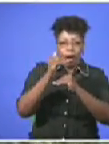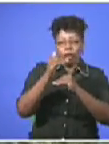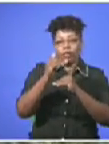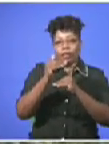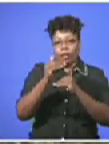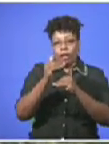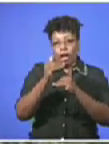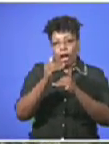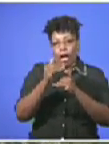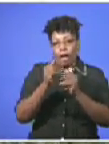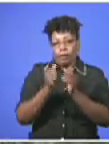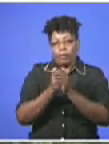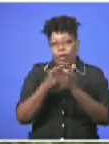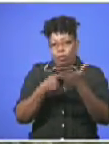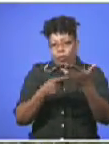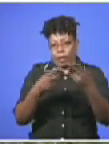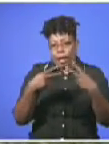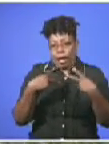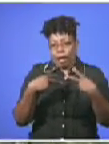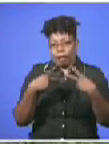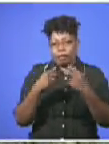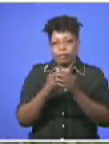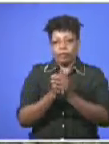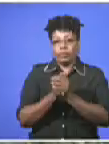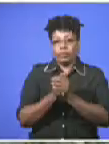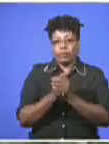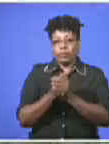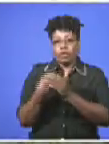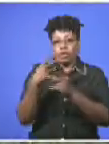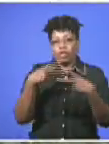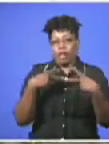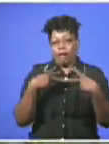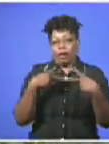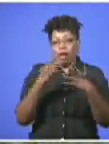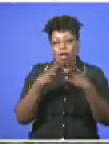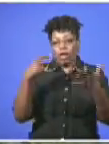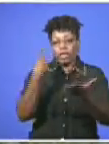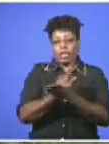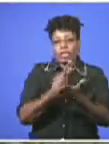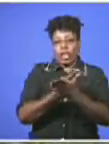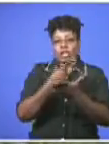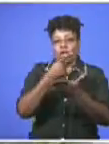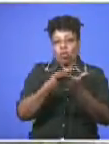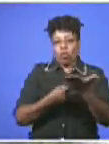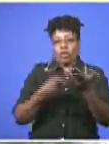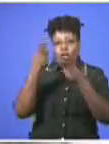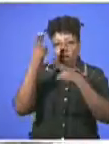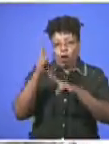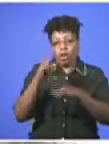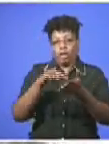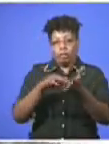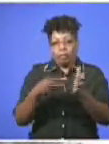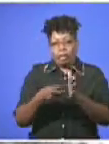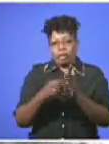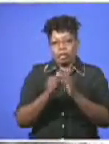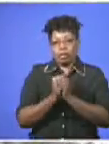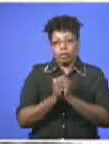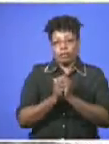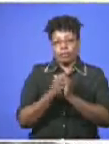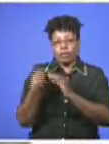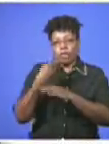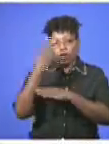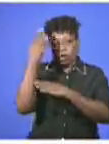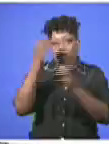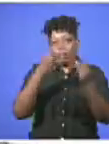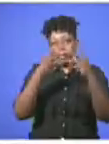the referendum we had, we should have tremendous amount of discussions about what a national honor means. We know that there are a number